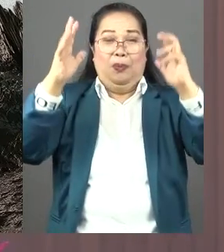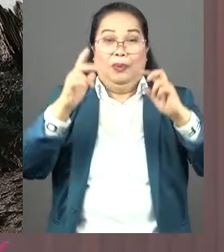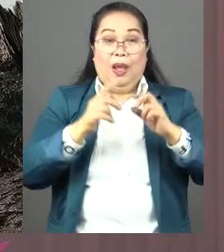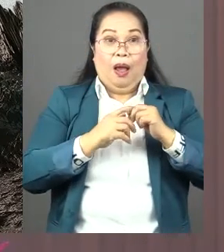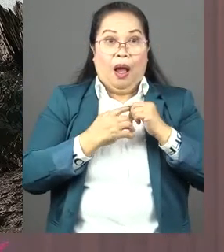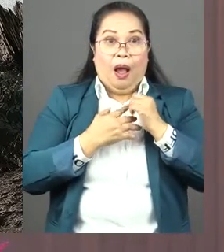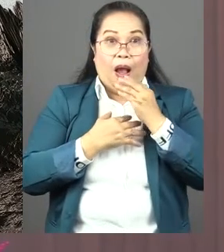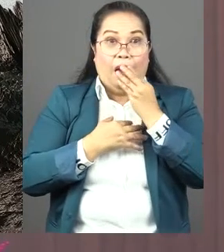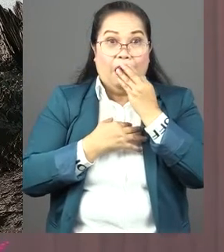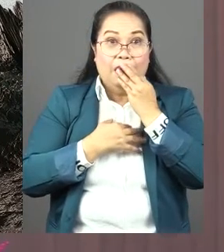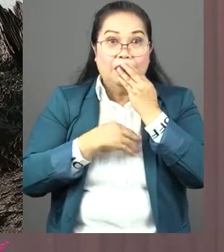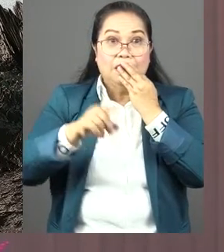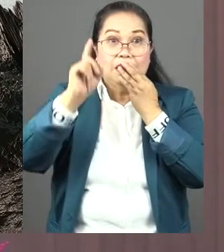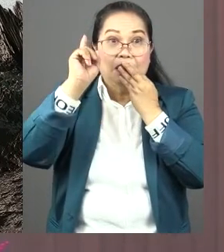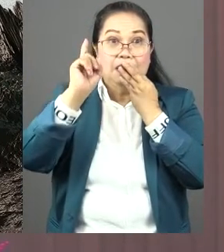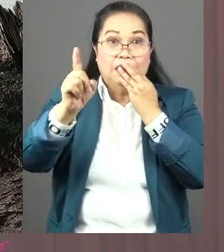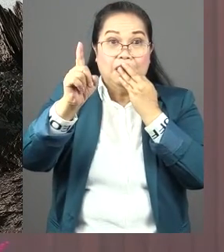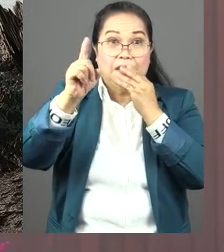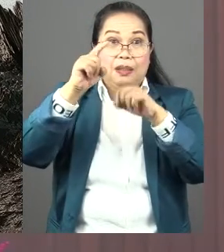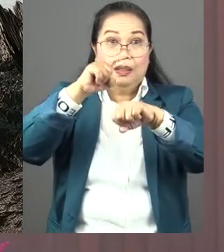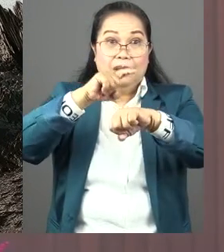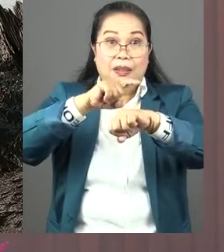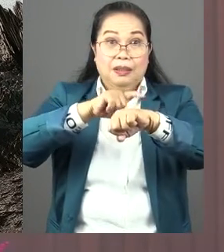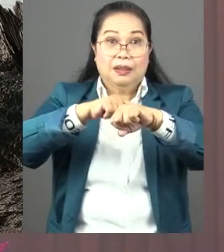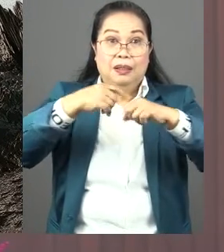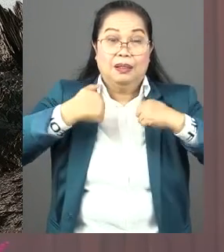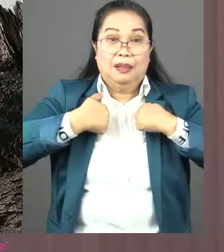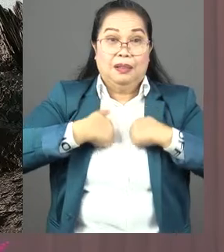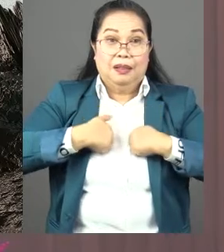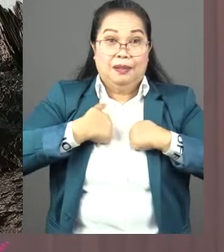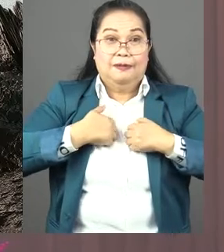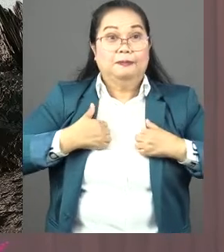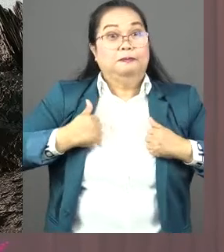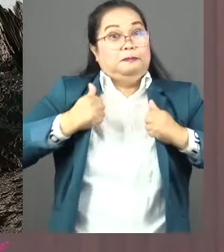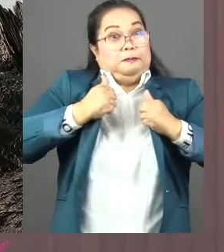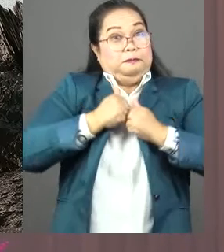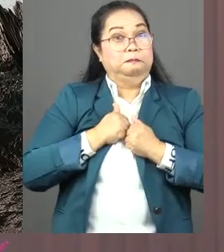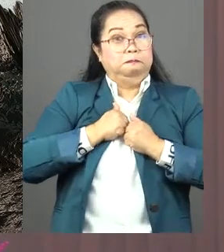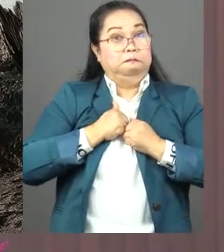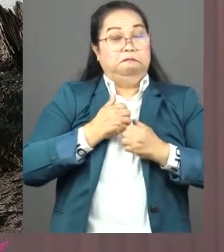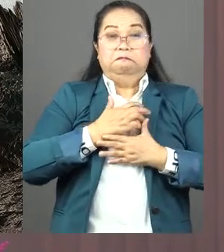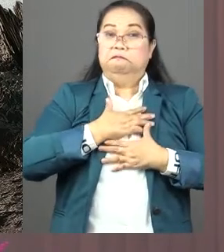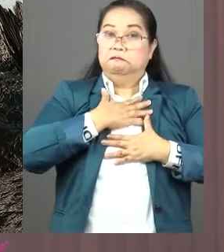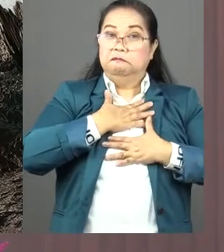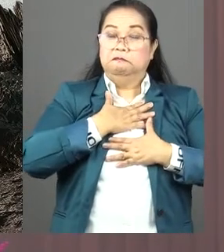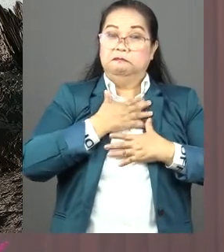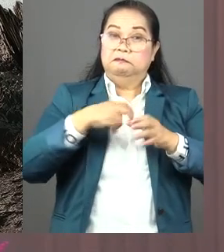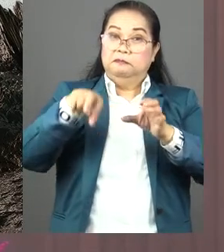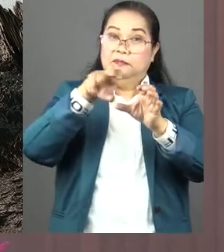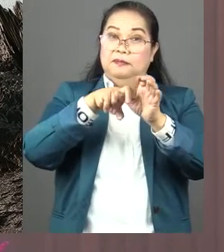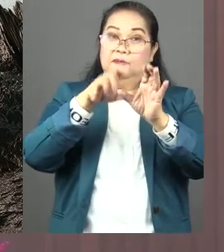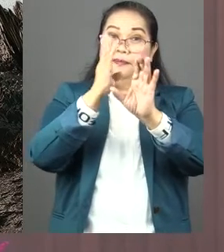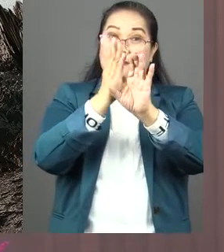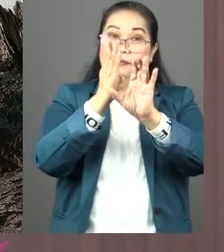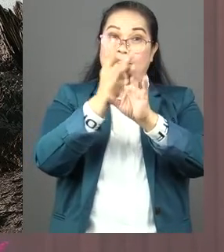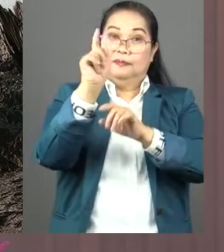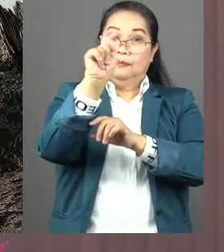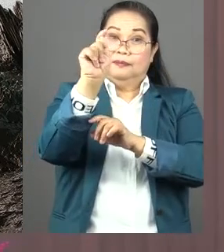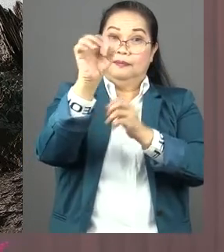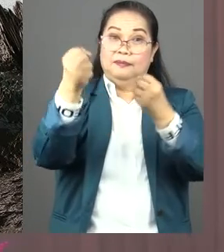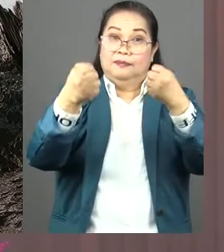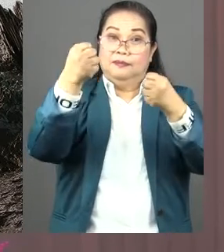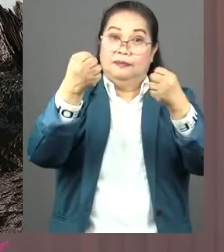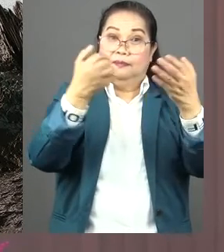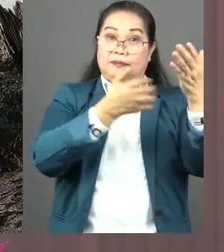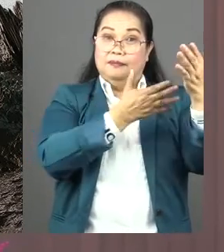if they took the time to take a bath, dress properly, ride a bus, a jeepney, a taxi, or drive a car and